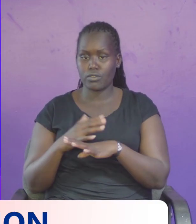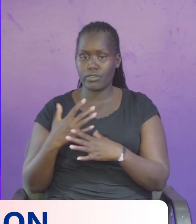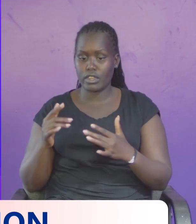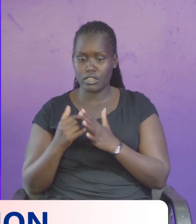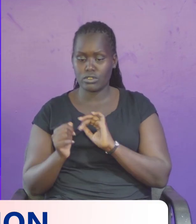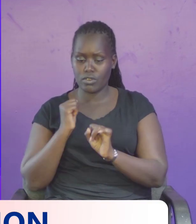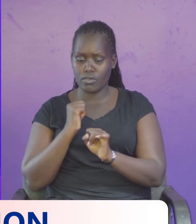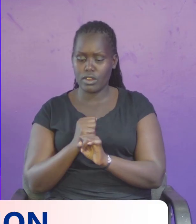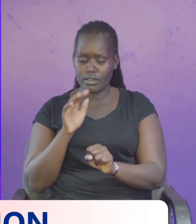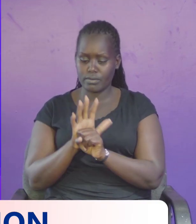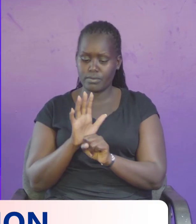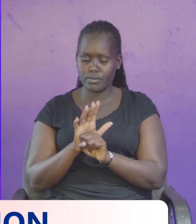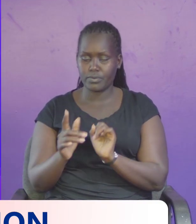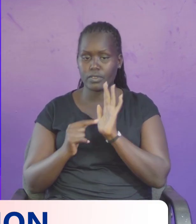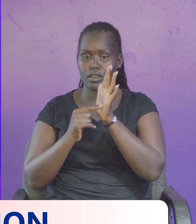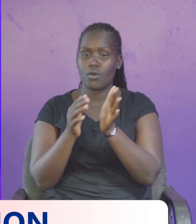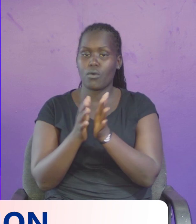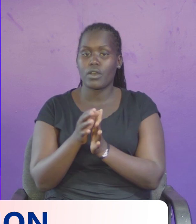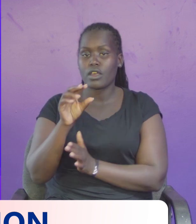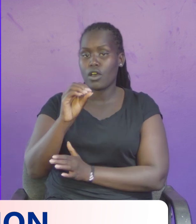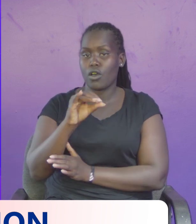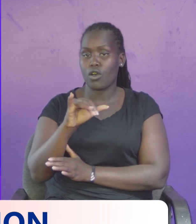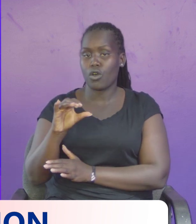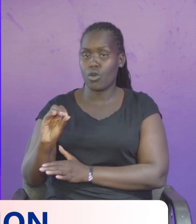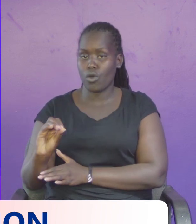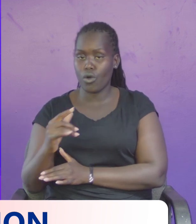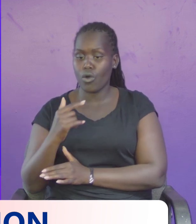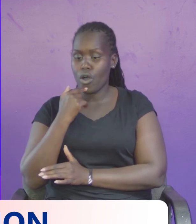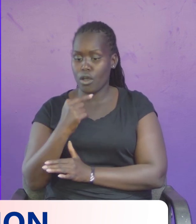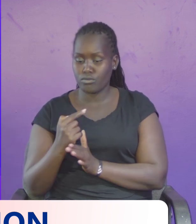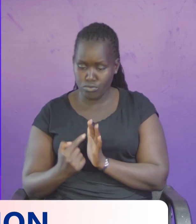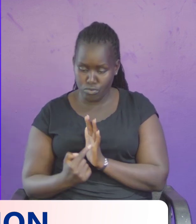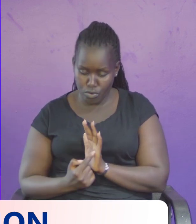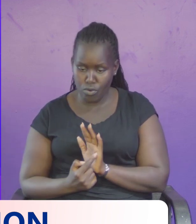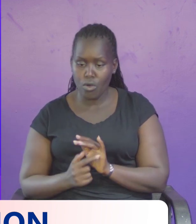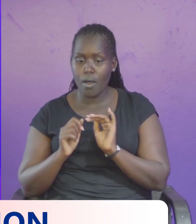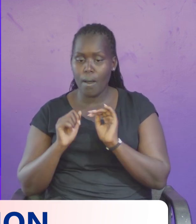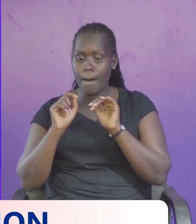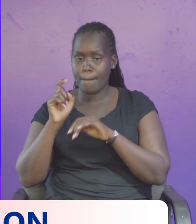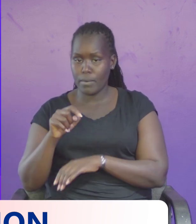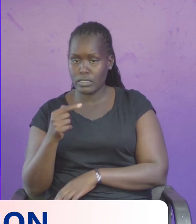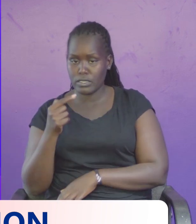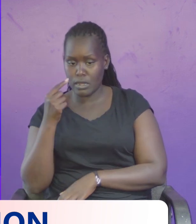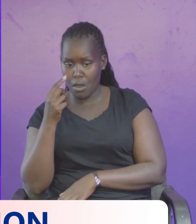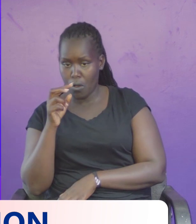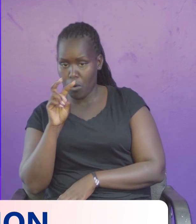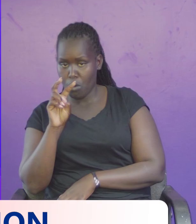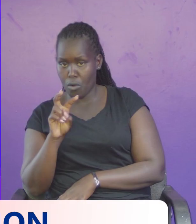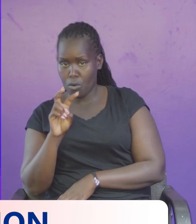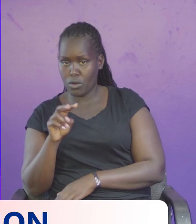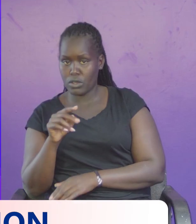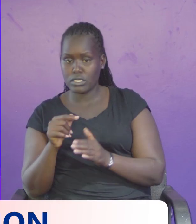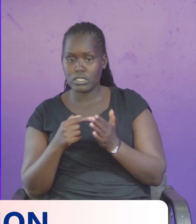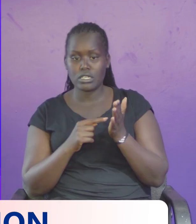done very many shows with Nicholas Oyoo. I'm pretty sure they must have watched this show as they were